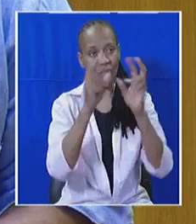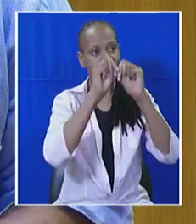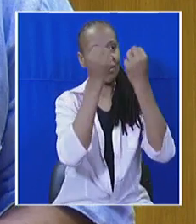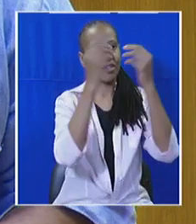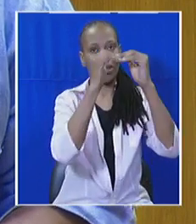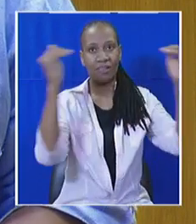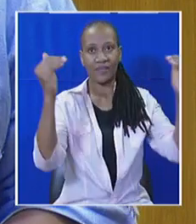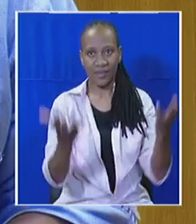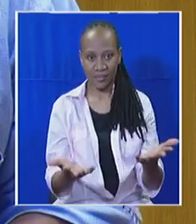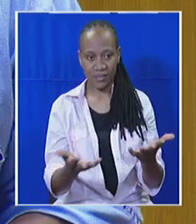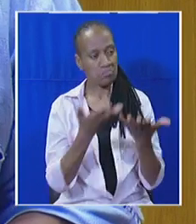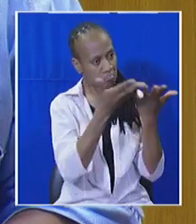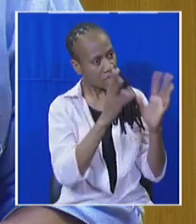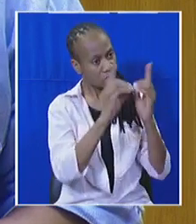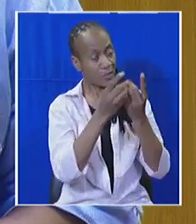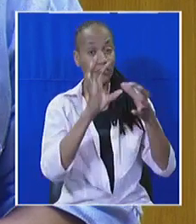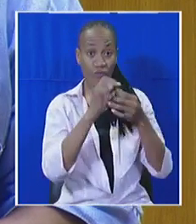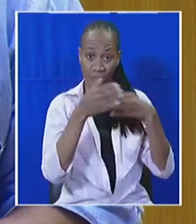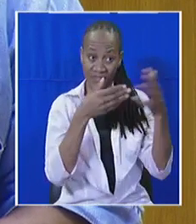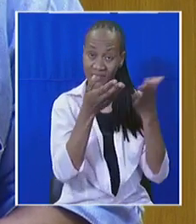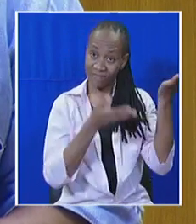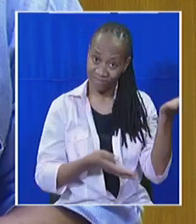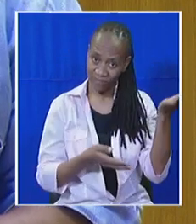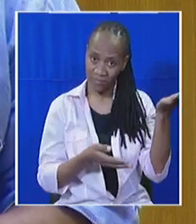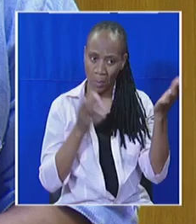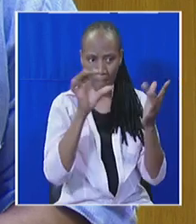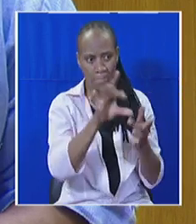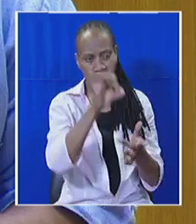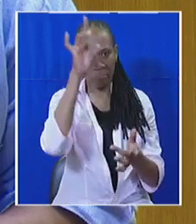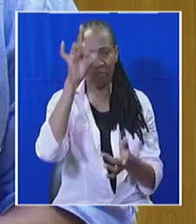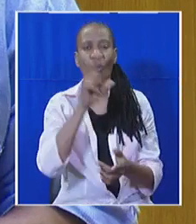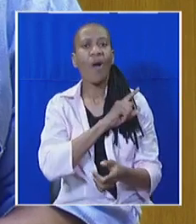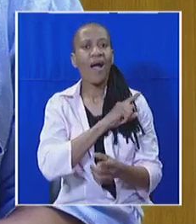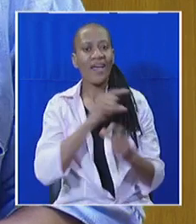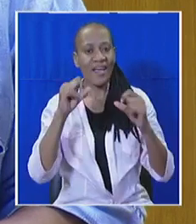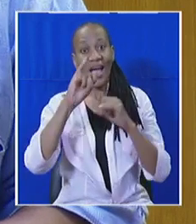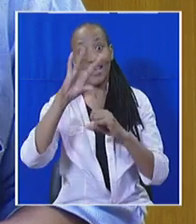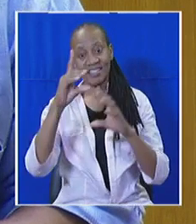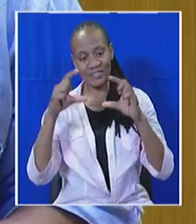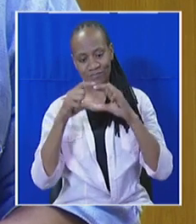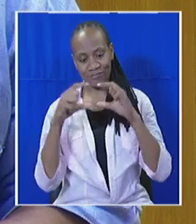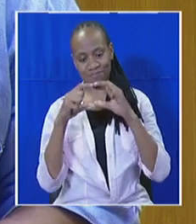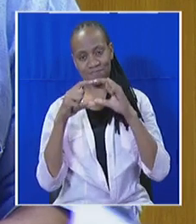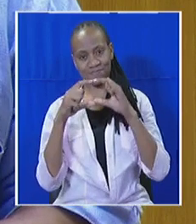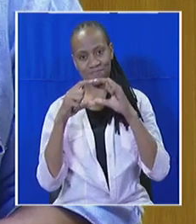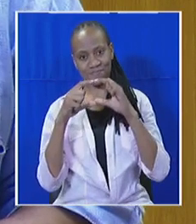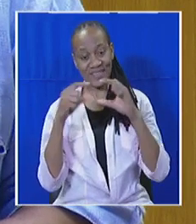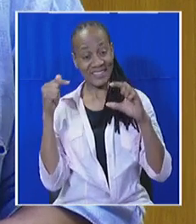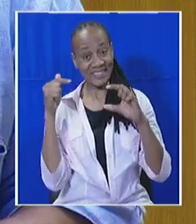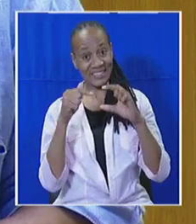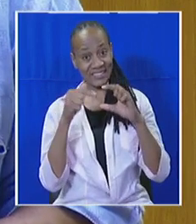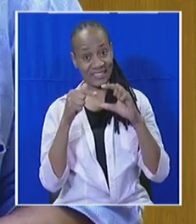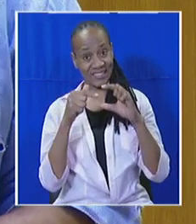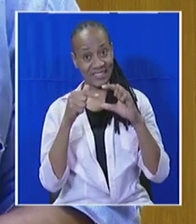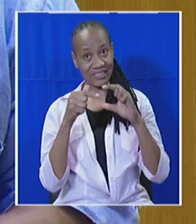that the Department of Home Affairs was nominated for the Smart ID Card project, which forms part of the department's